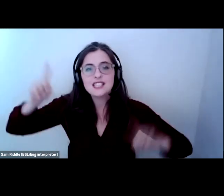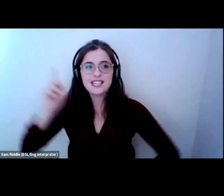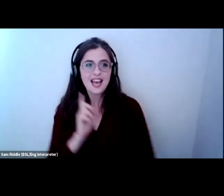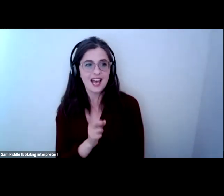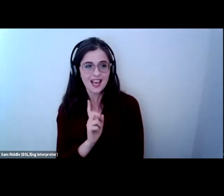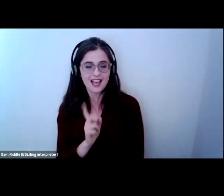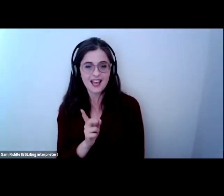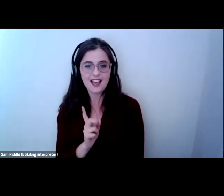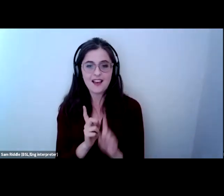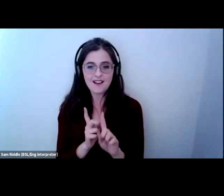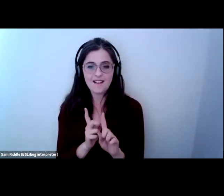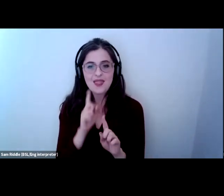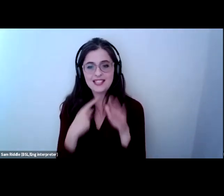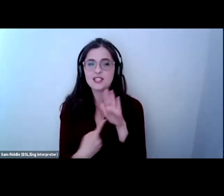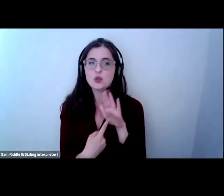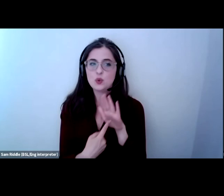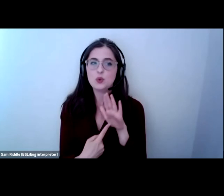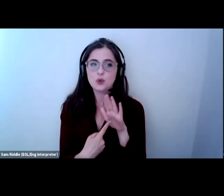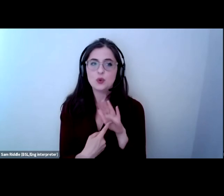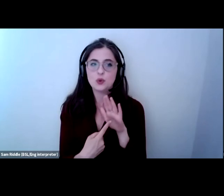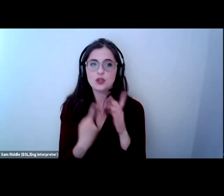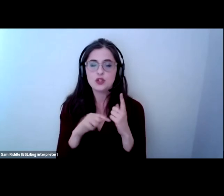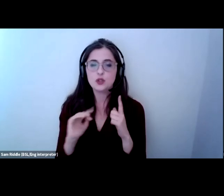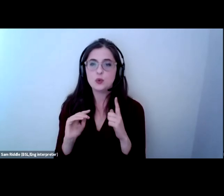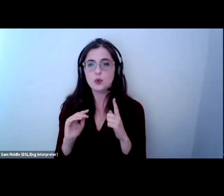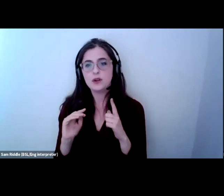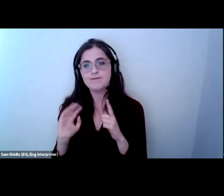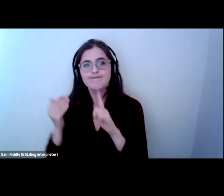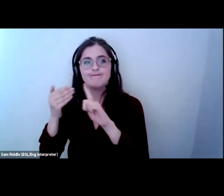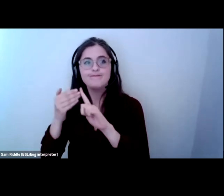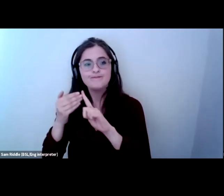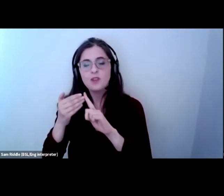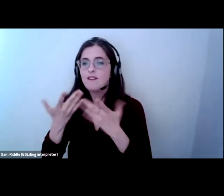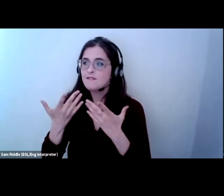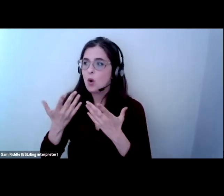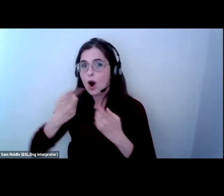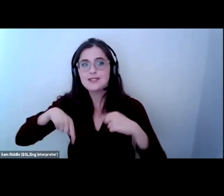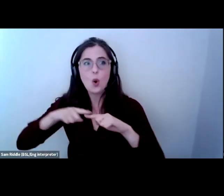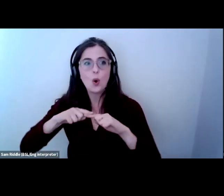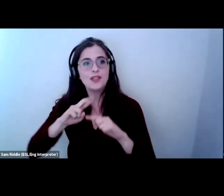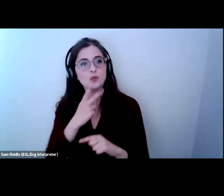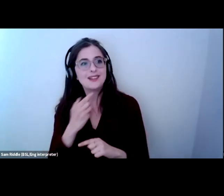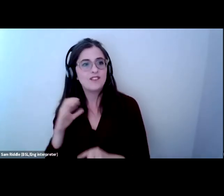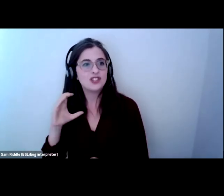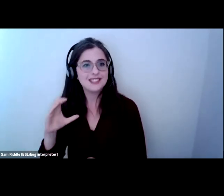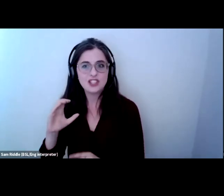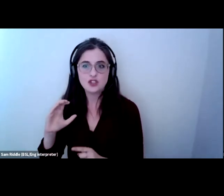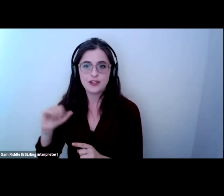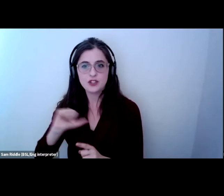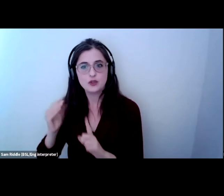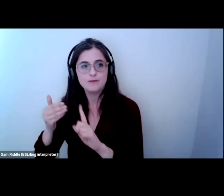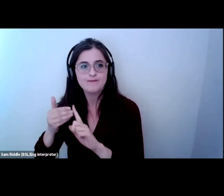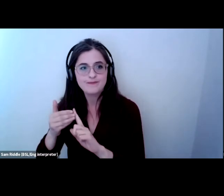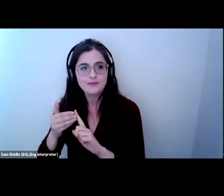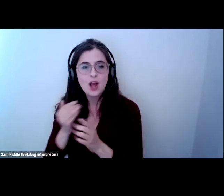To us, this is kind of really central to the mission that we need to be on in the 21st century. You know, I think lots of us will